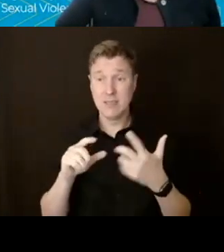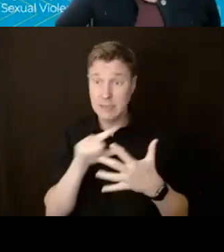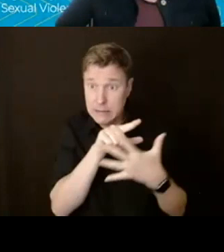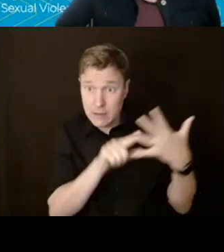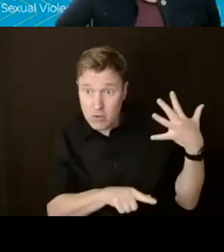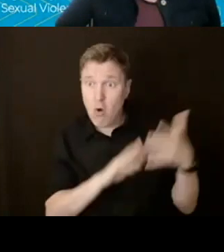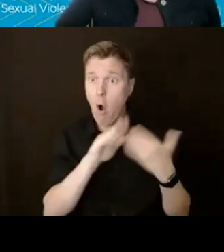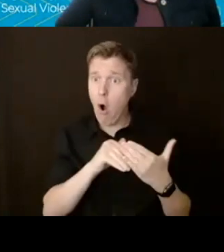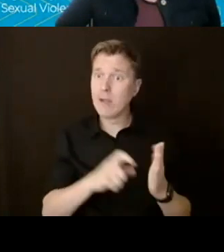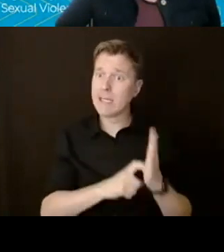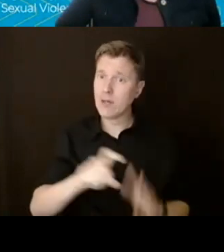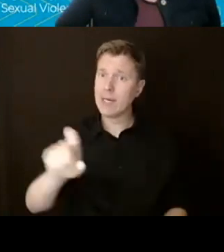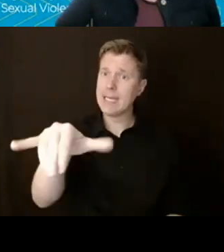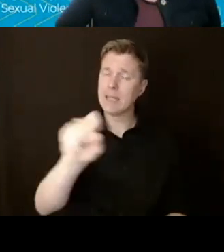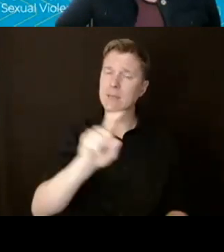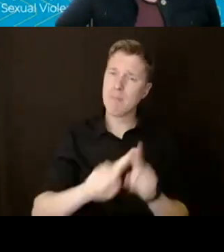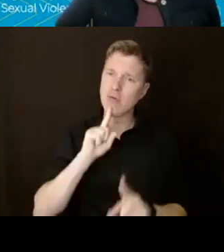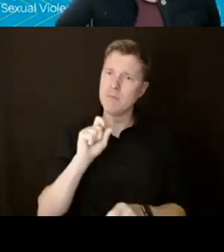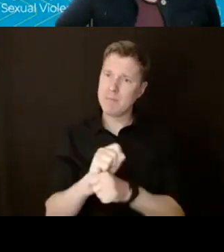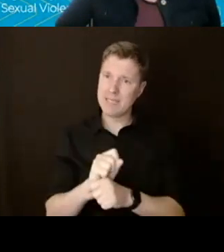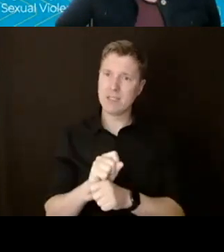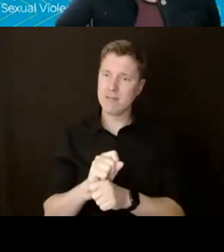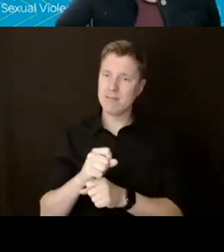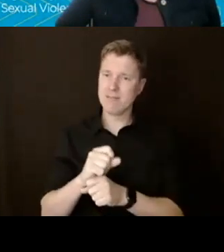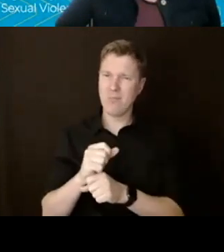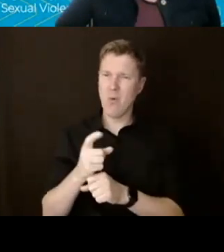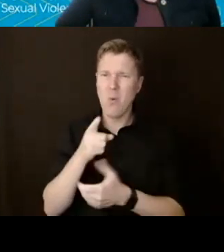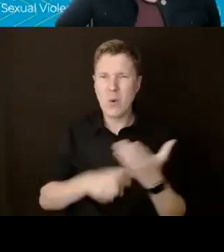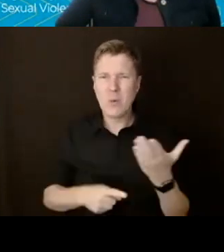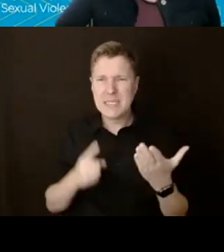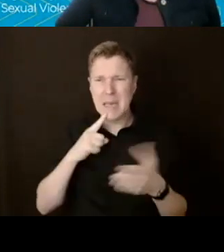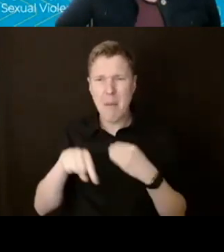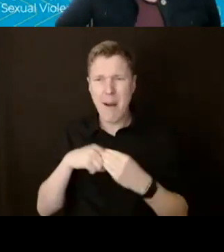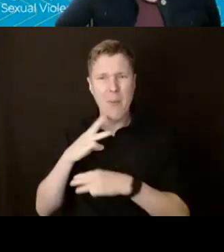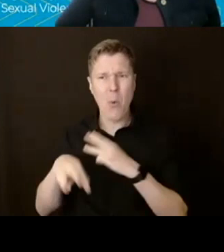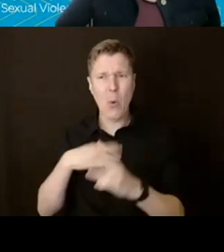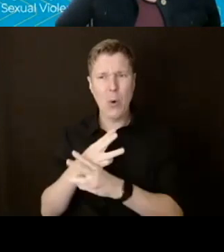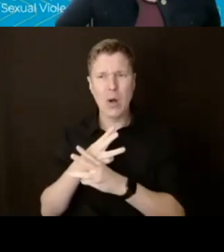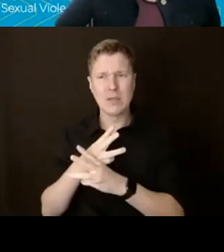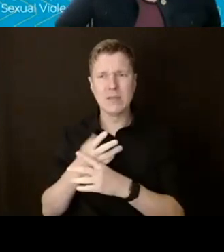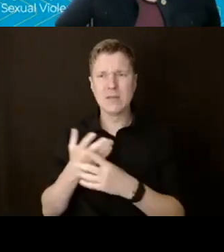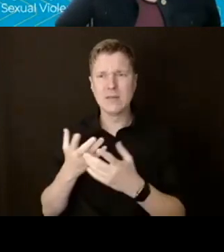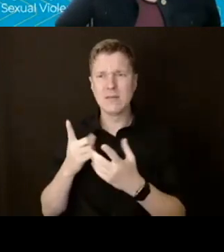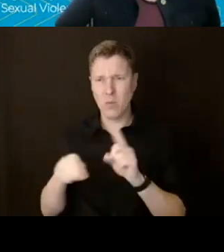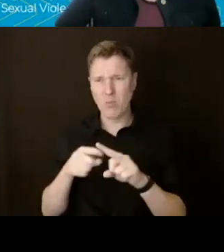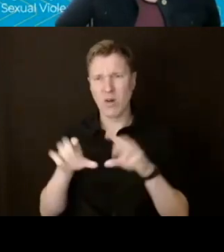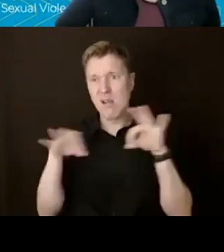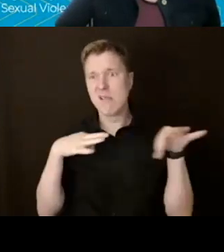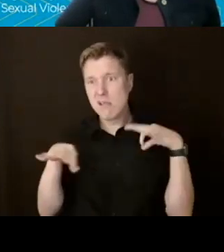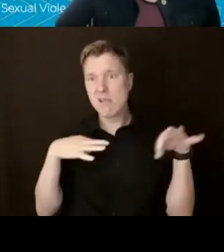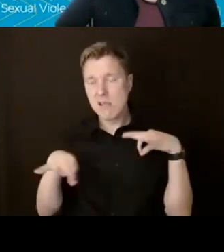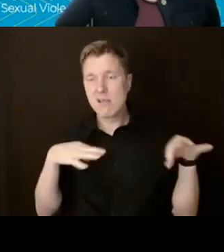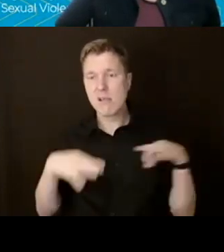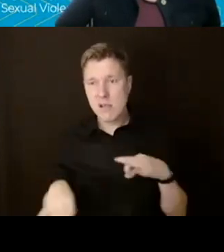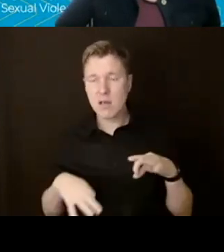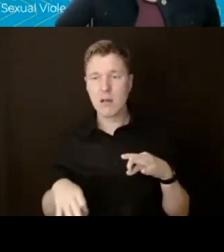But what are we actually saying about the world we're creating when we do those things? How are we talking about the ways in which